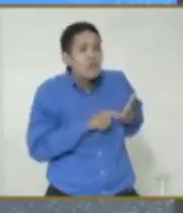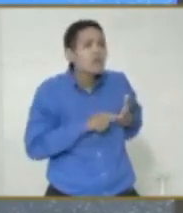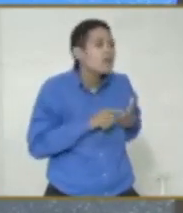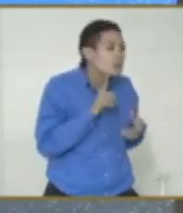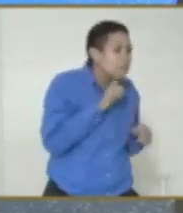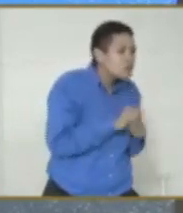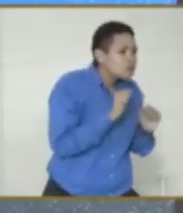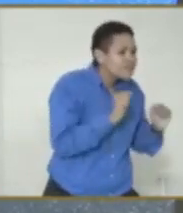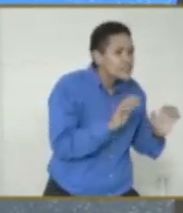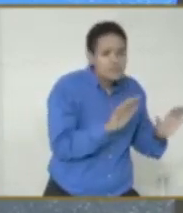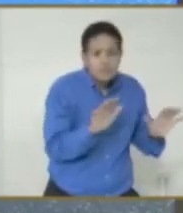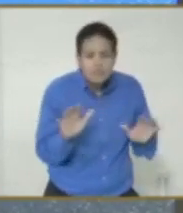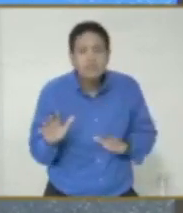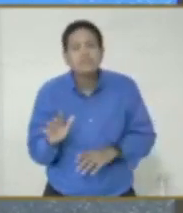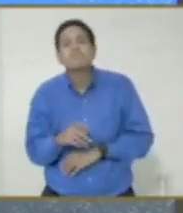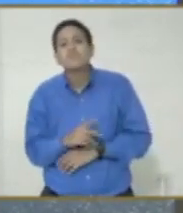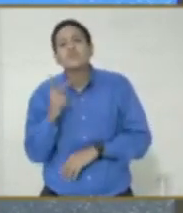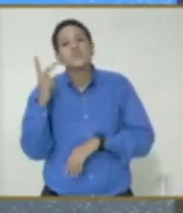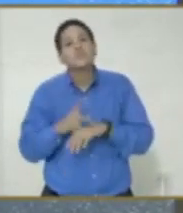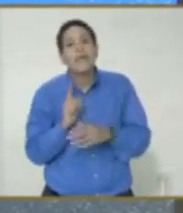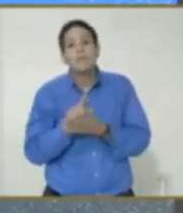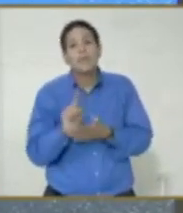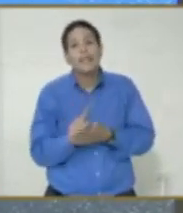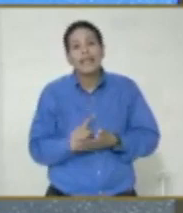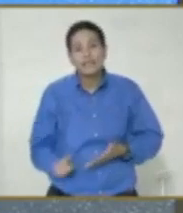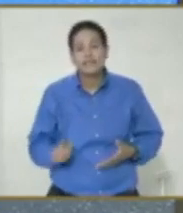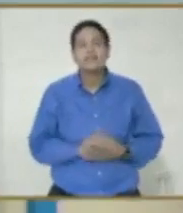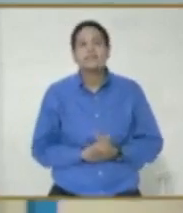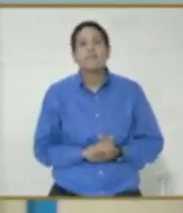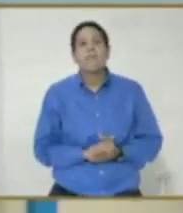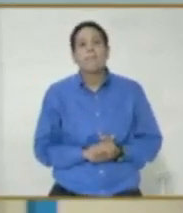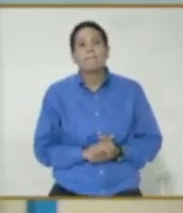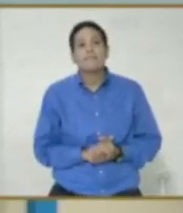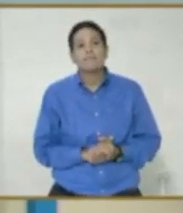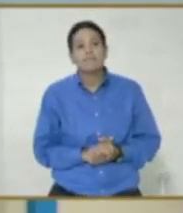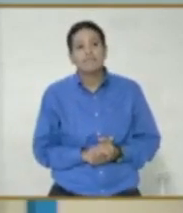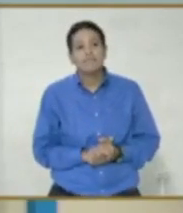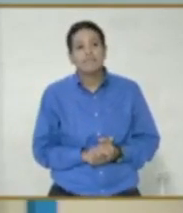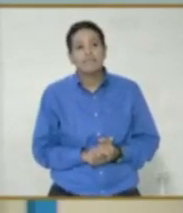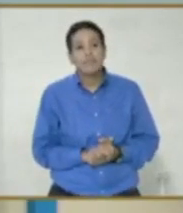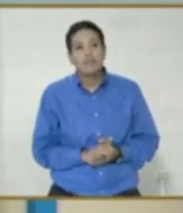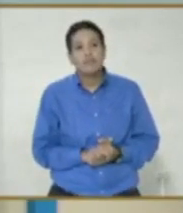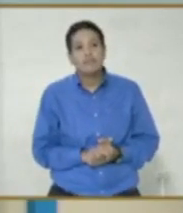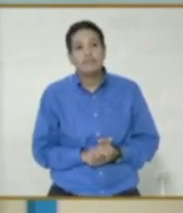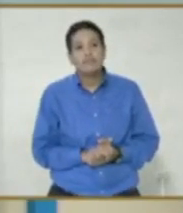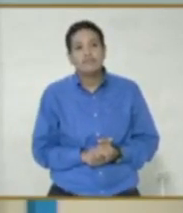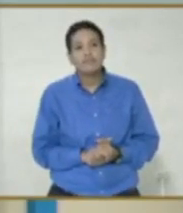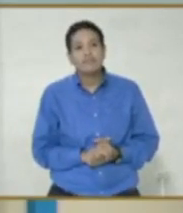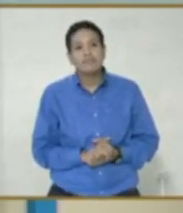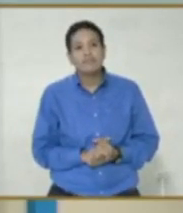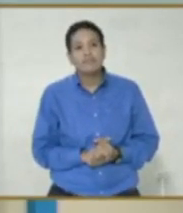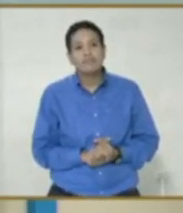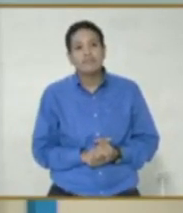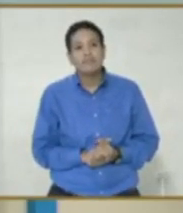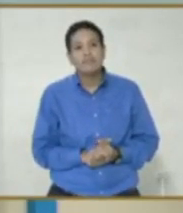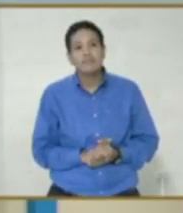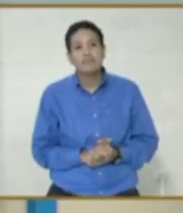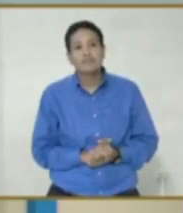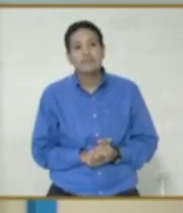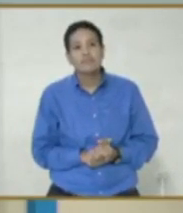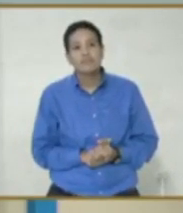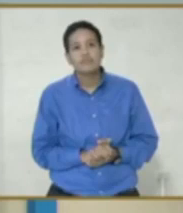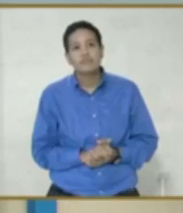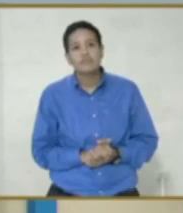are okay. And just to say that funds have been provided